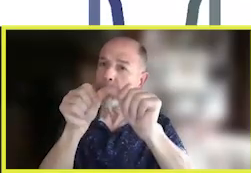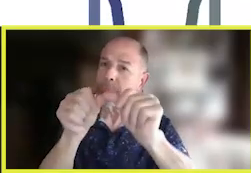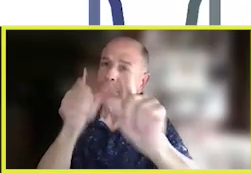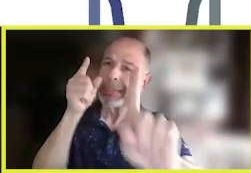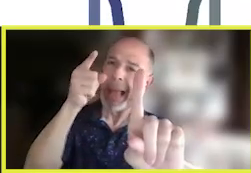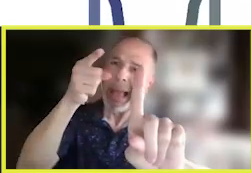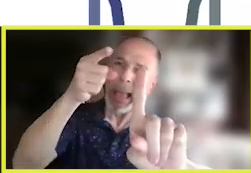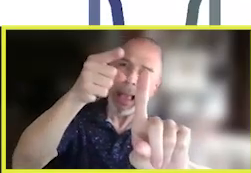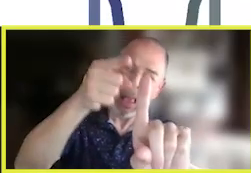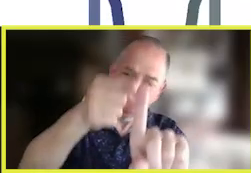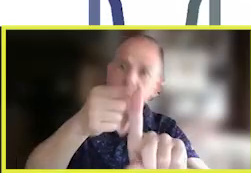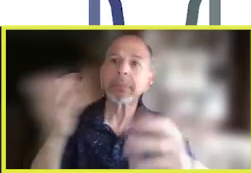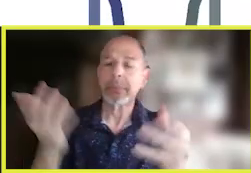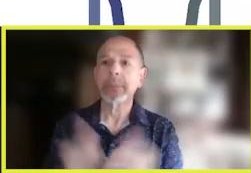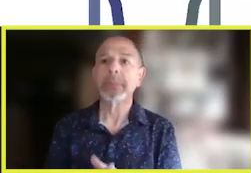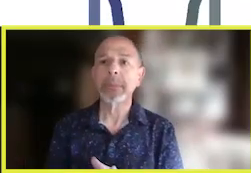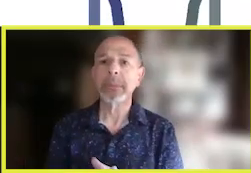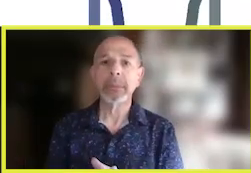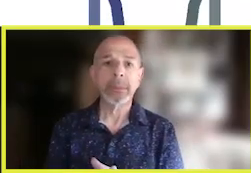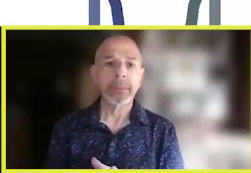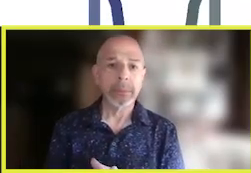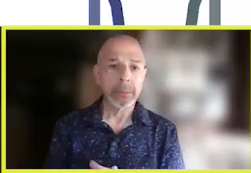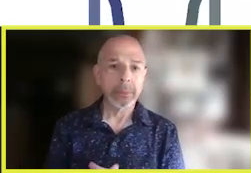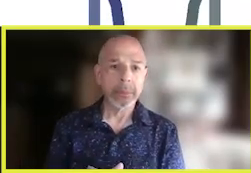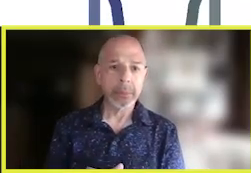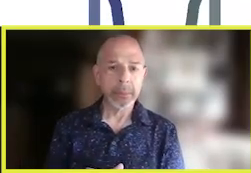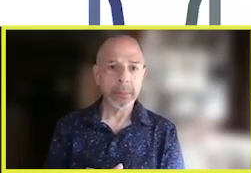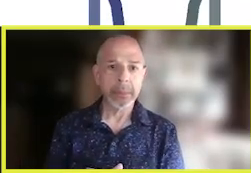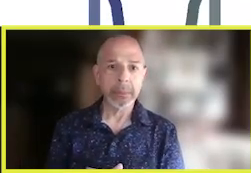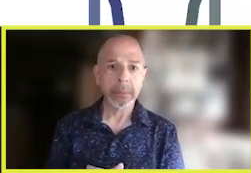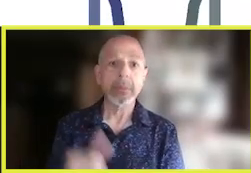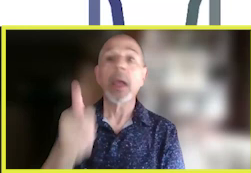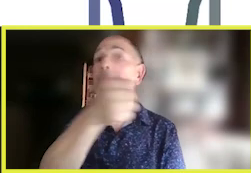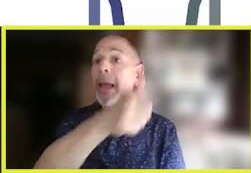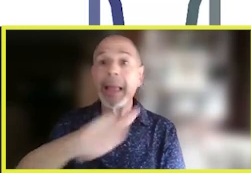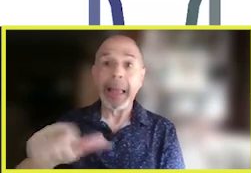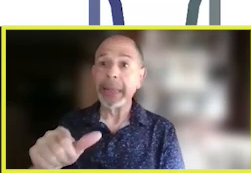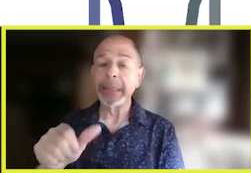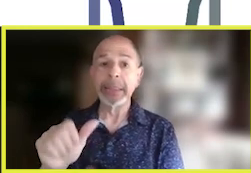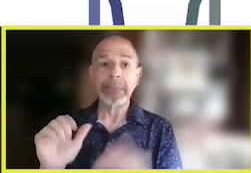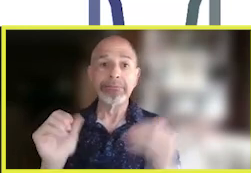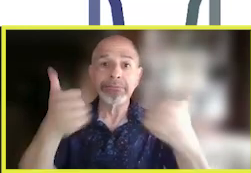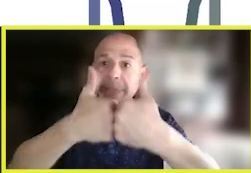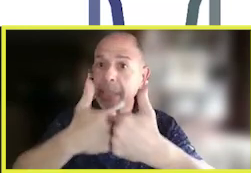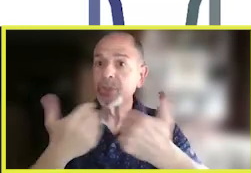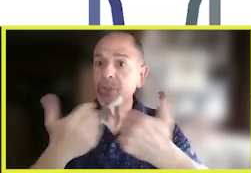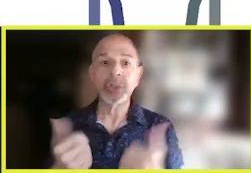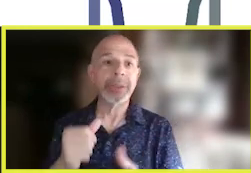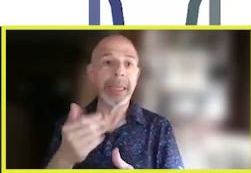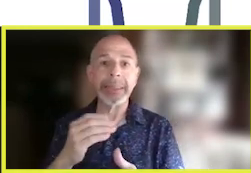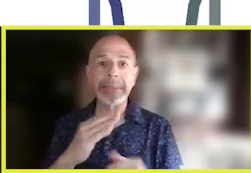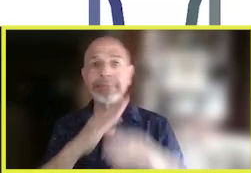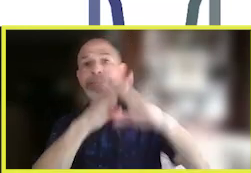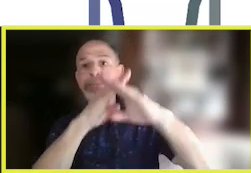next 2 years will be around conflict-free case management and really wanting to make sure that we implement that in the way